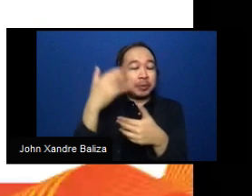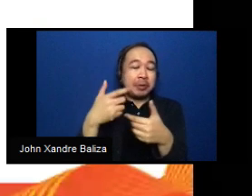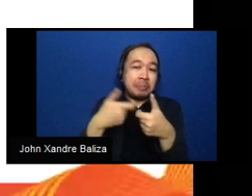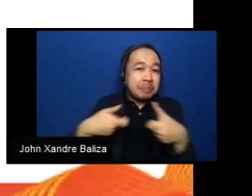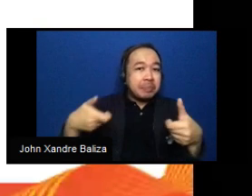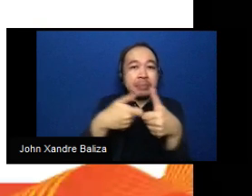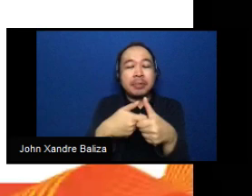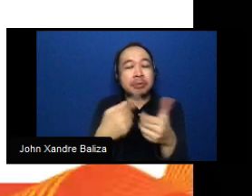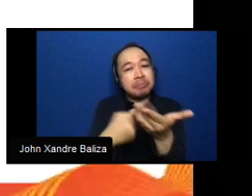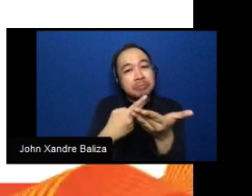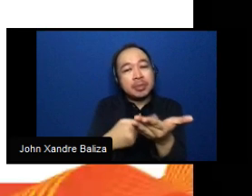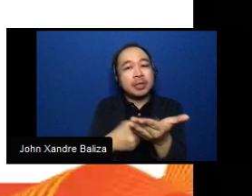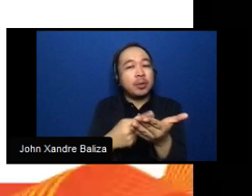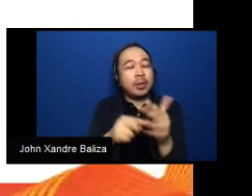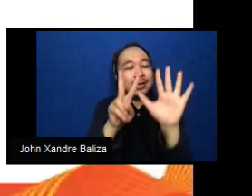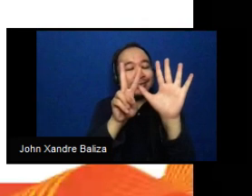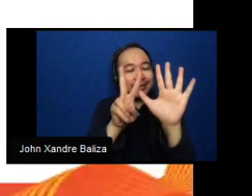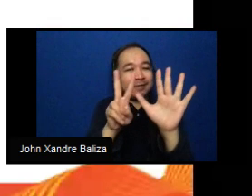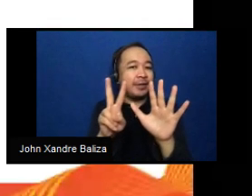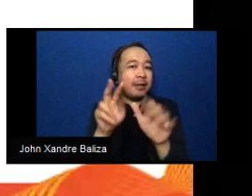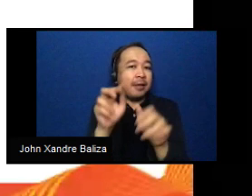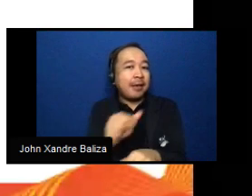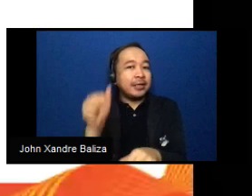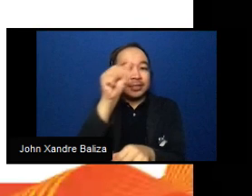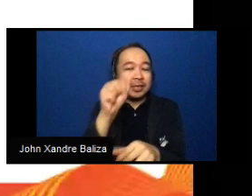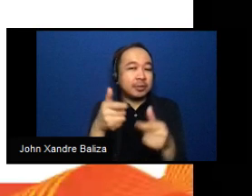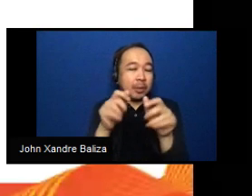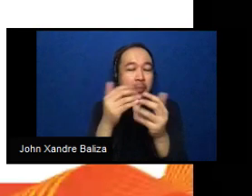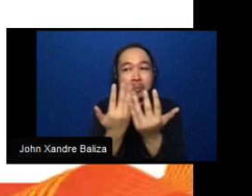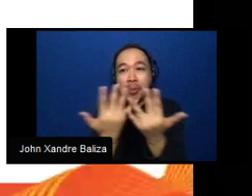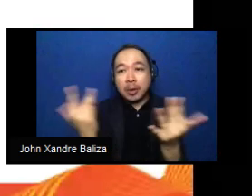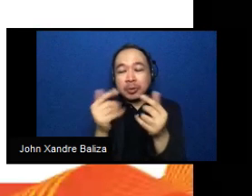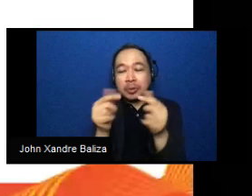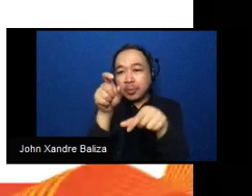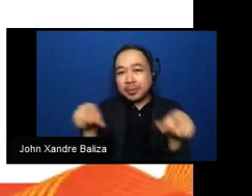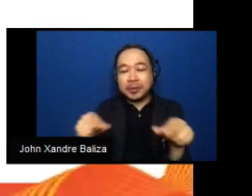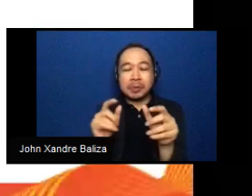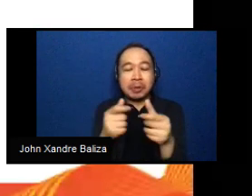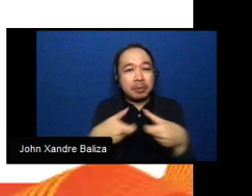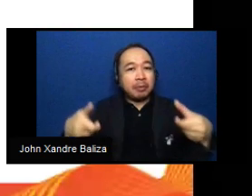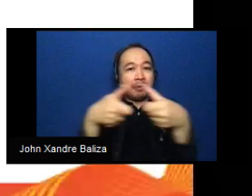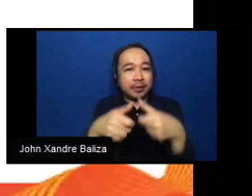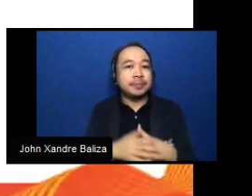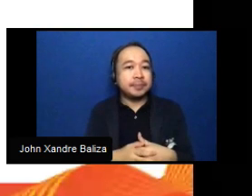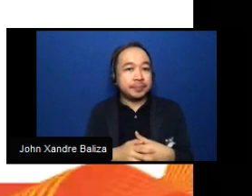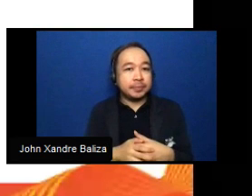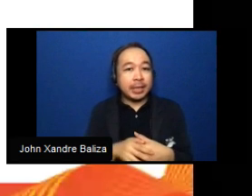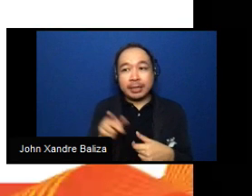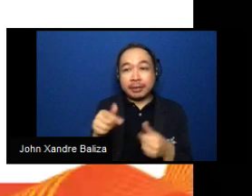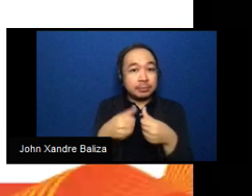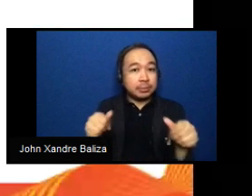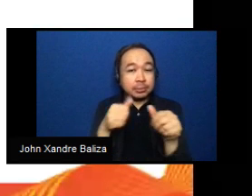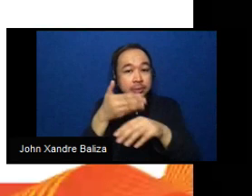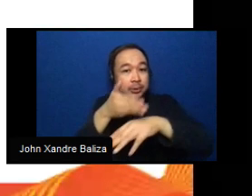Development at the 7th Asia Pacific Population Conference. By using this framework, reporting on any progress regarding the Ministerial Declaration in